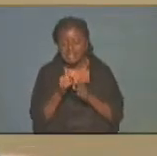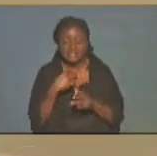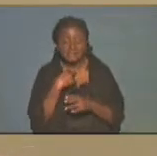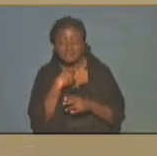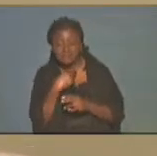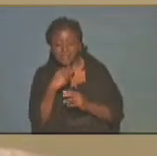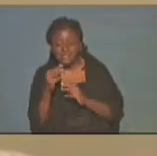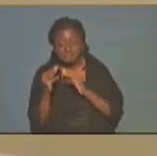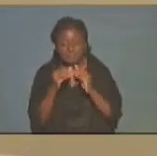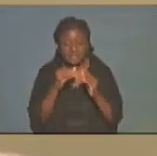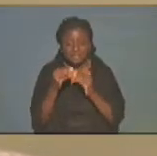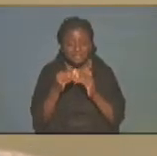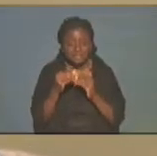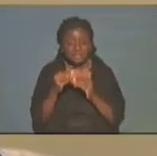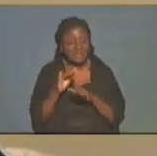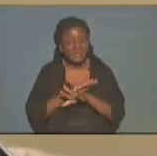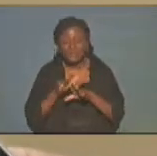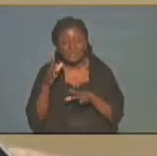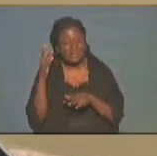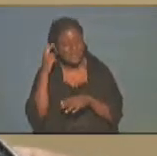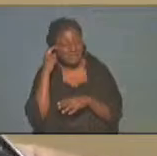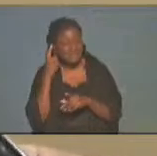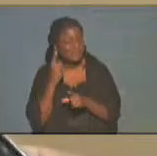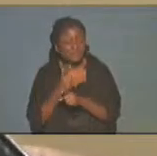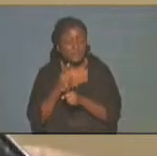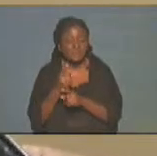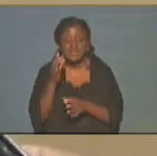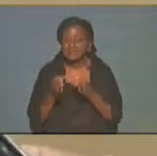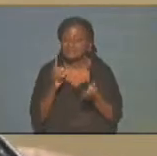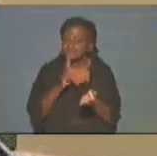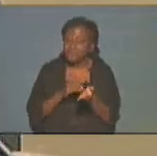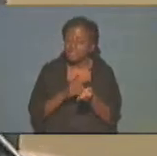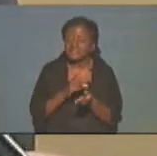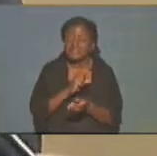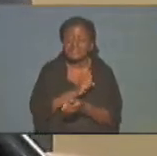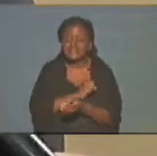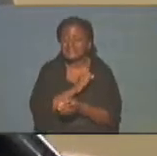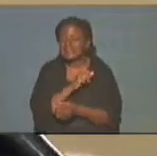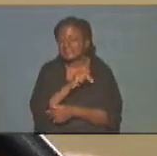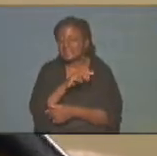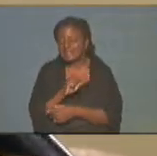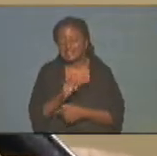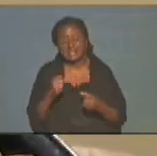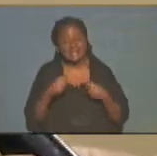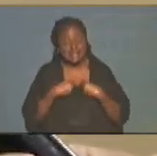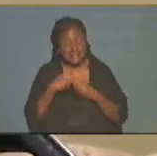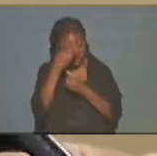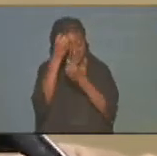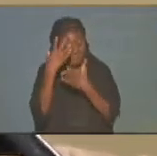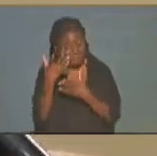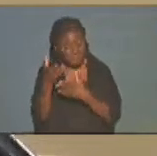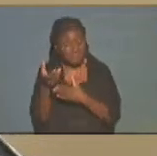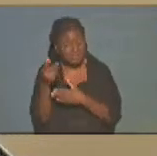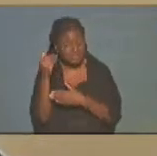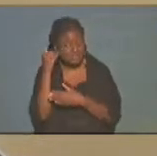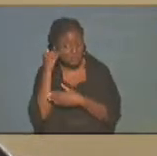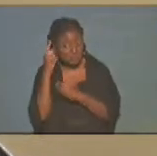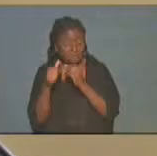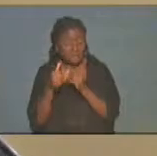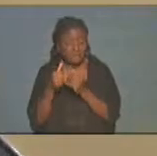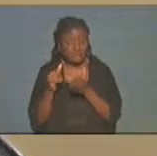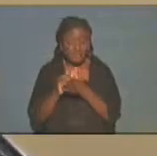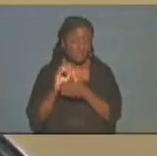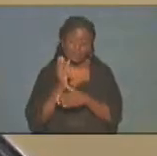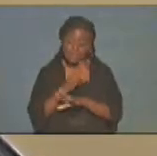don't think it's appropriate. If Dr. Sands has something or some information that he knows about that our ministry is unaware of, he needs to bring it to my